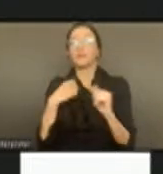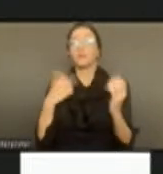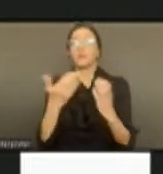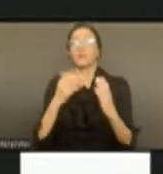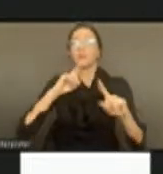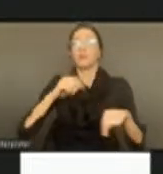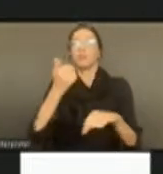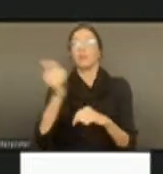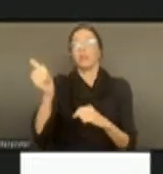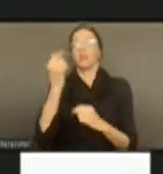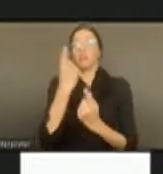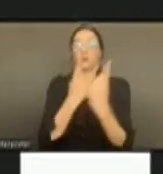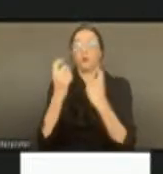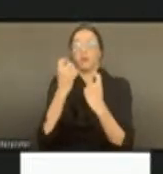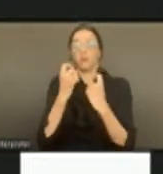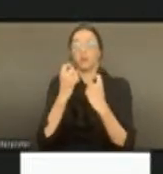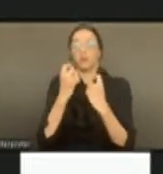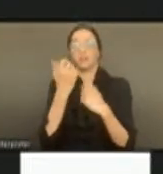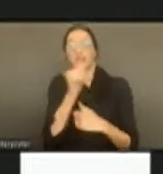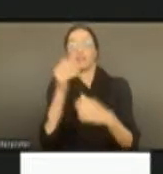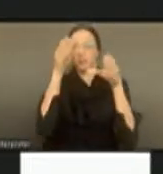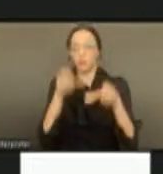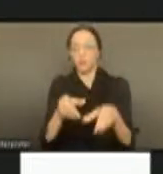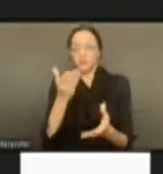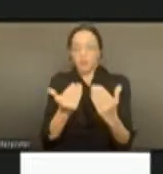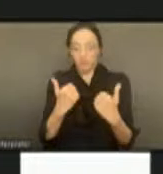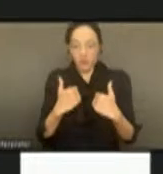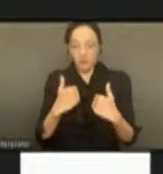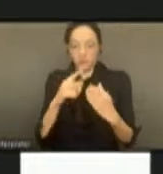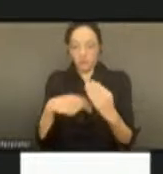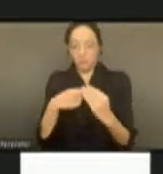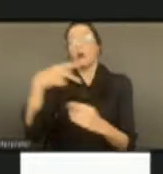questions that anyone may have regarding the Parks Department.